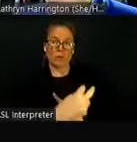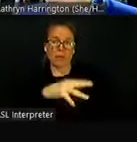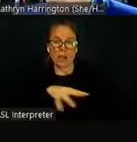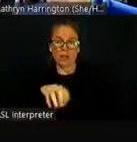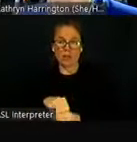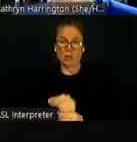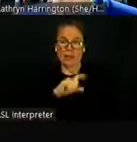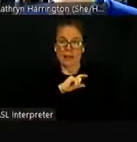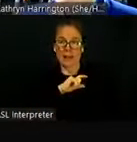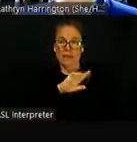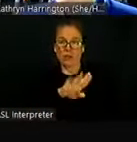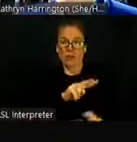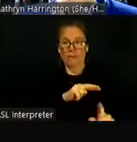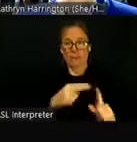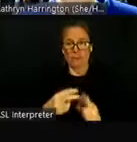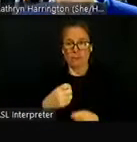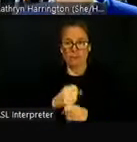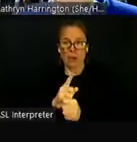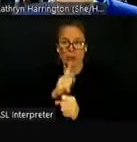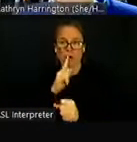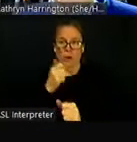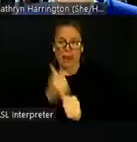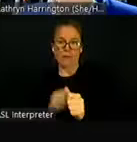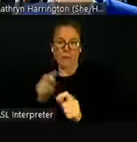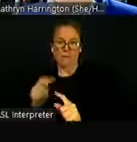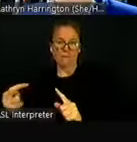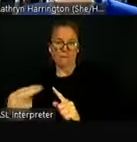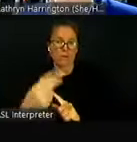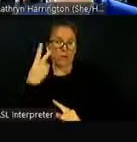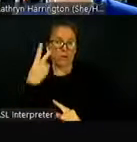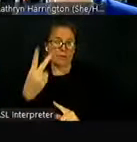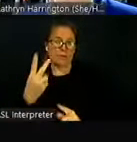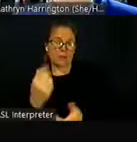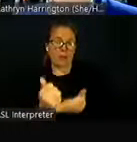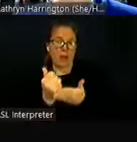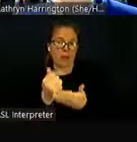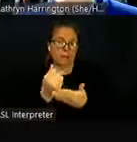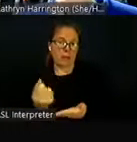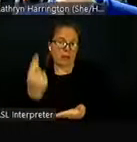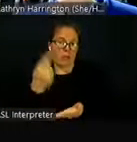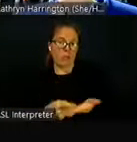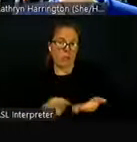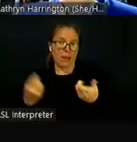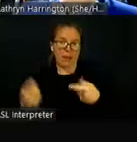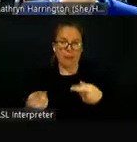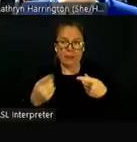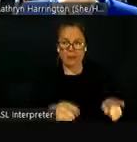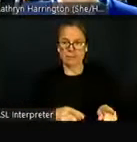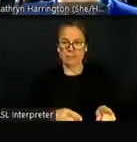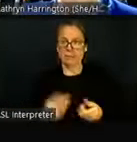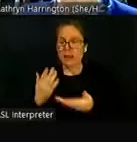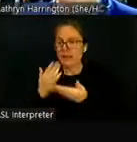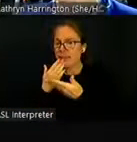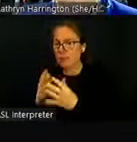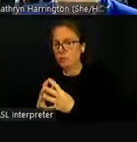officer's view. We want to make sure every view gets counted so we really understand what happened. So thank you very much. Thank you,